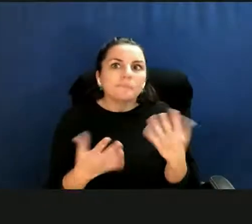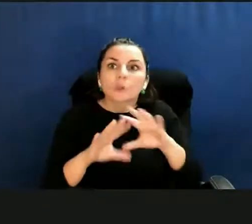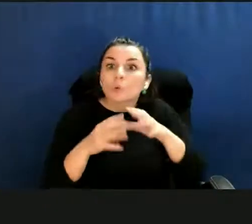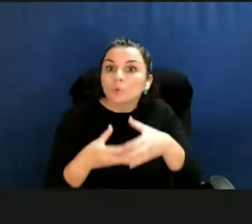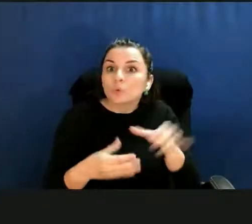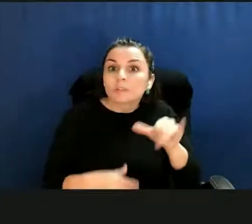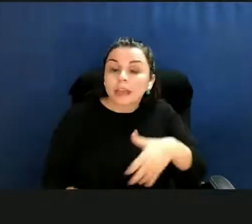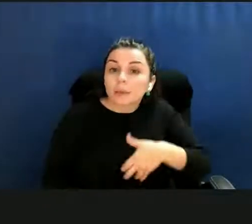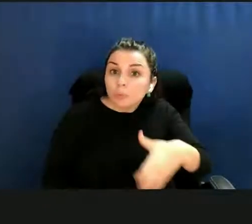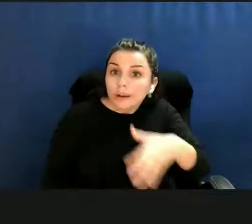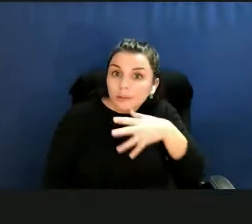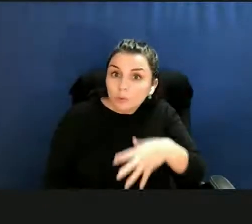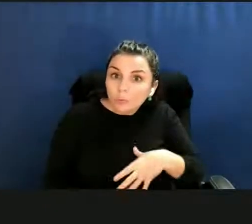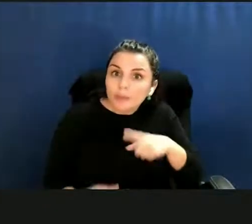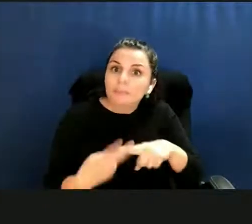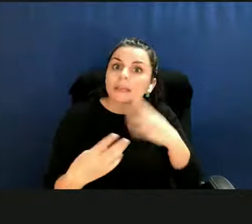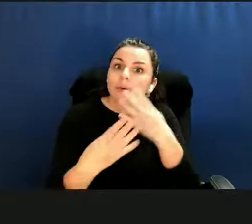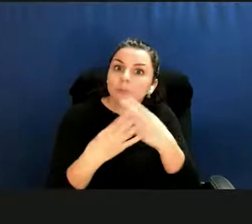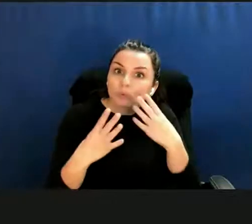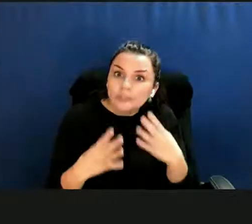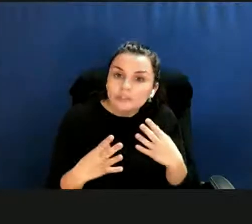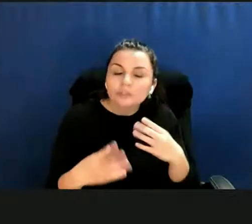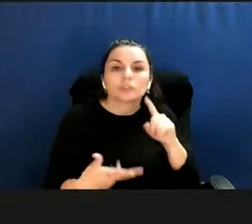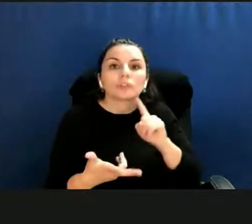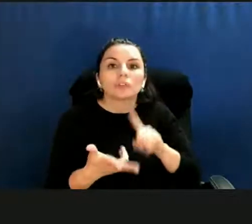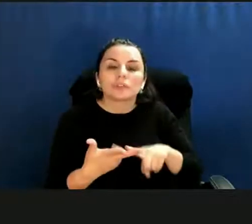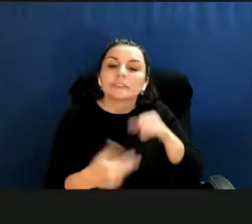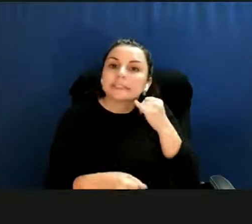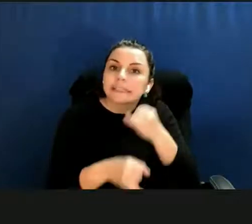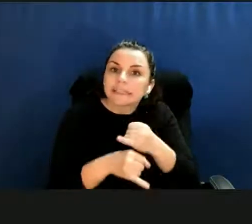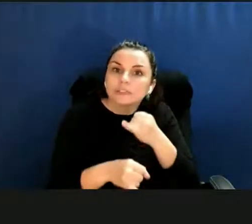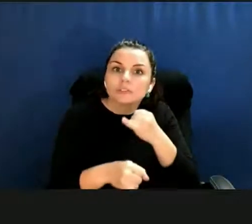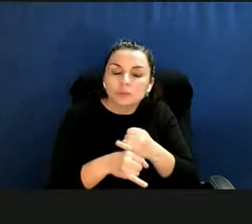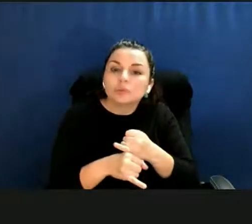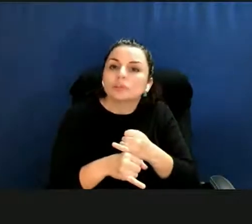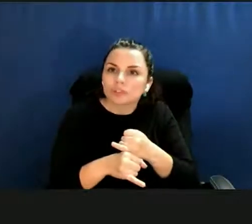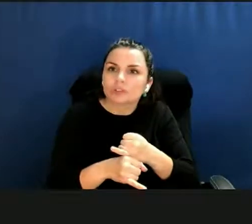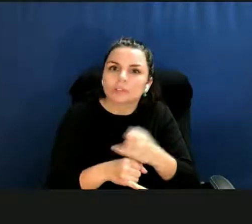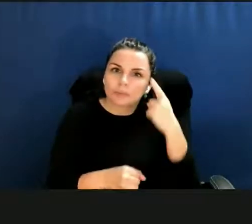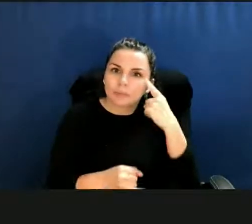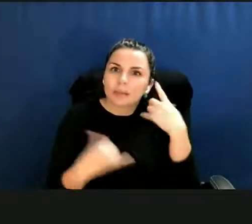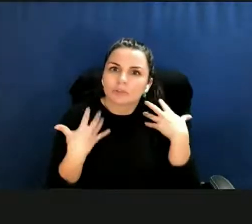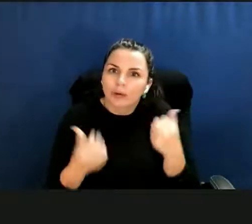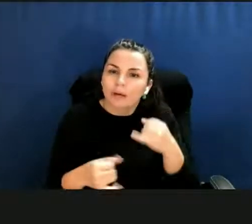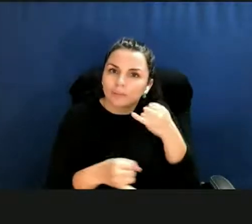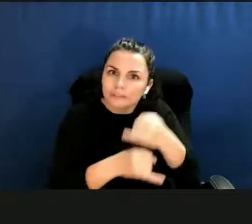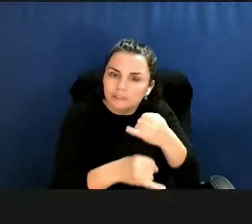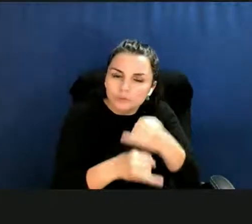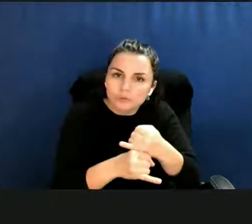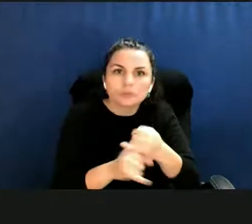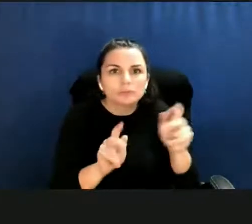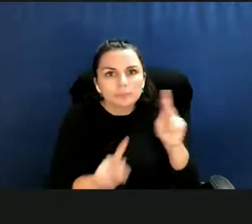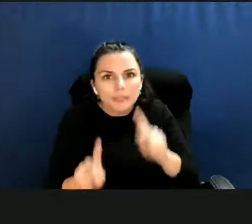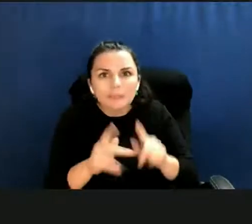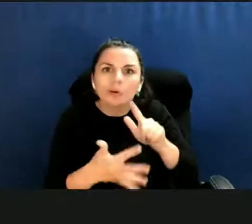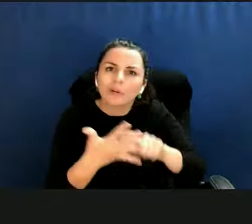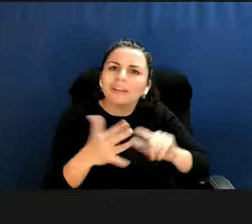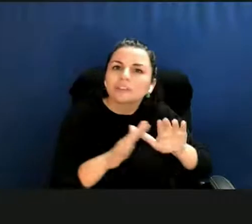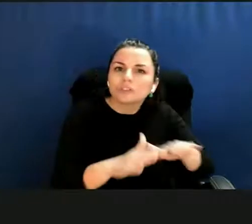as pregnant women, prisoners, institutional individuals, children, and any others who would